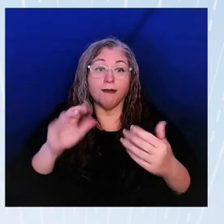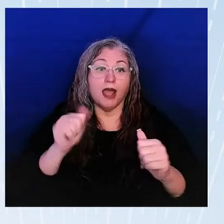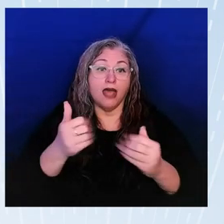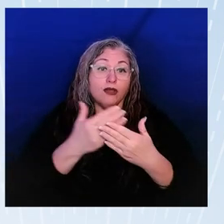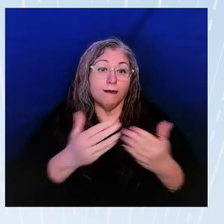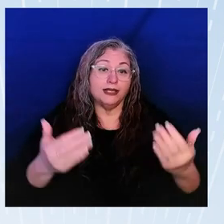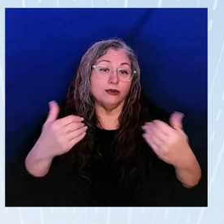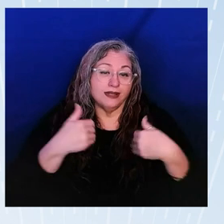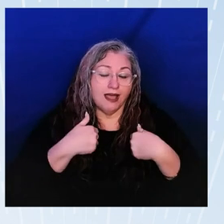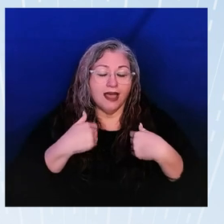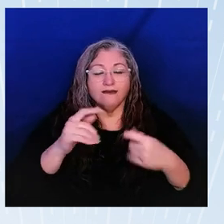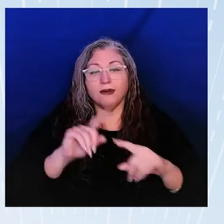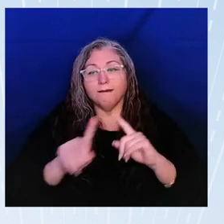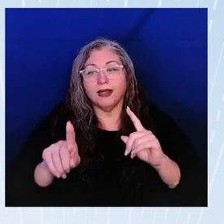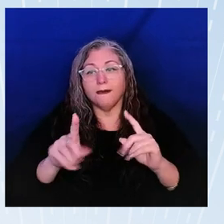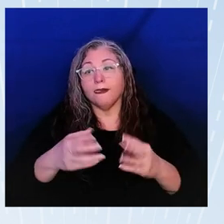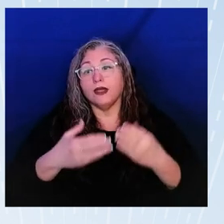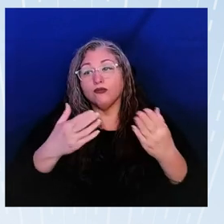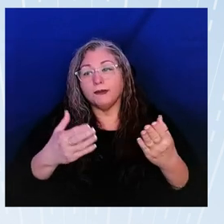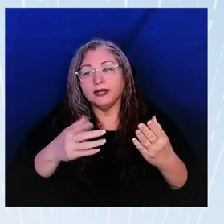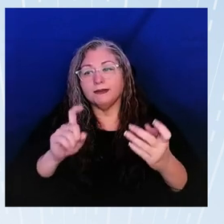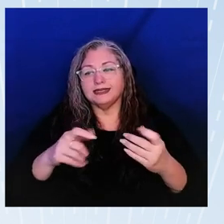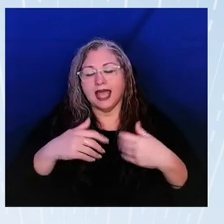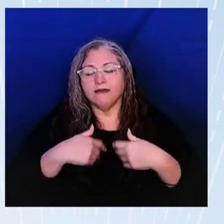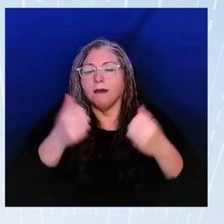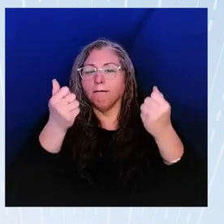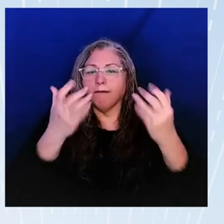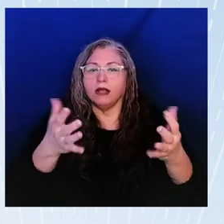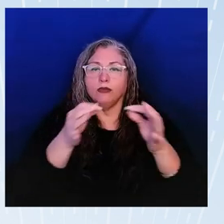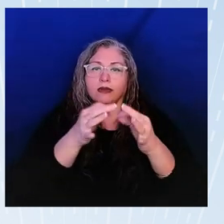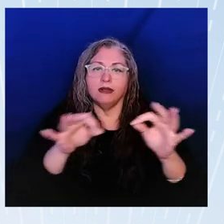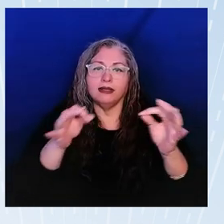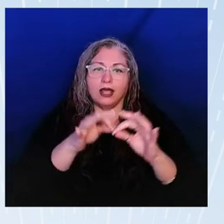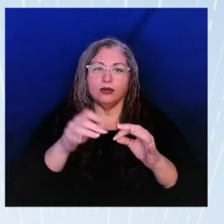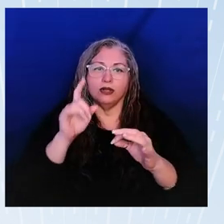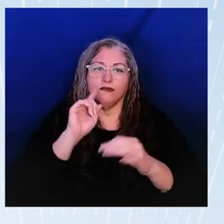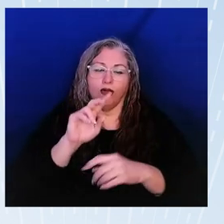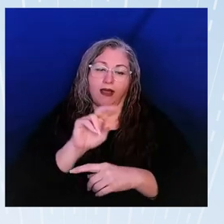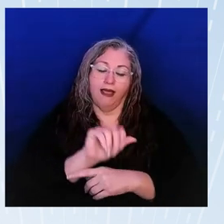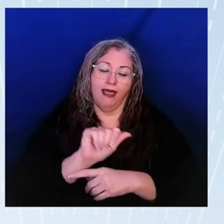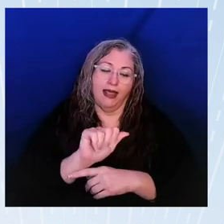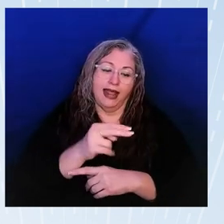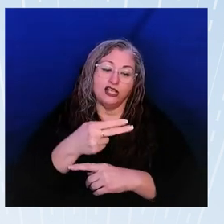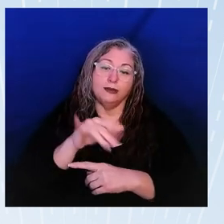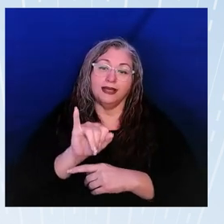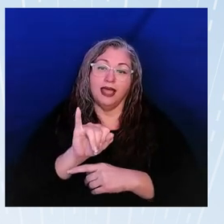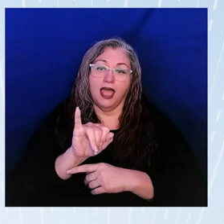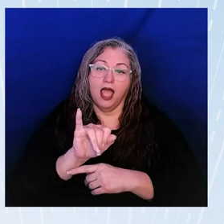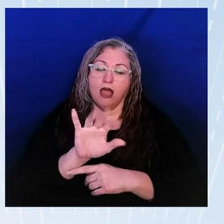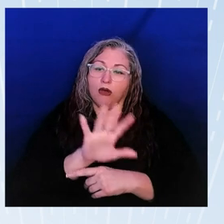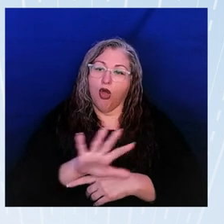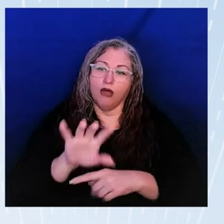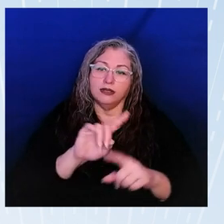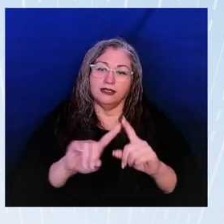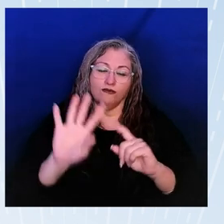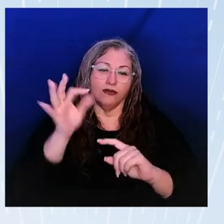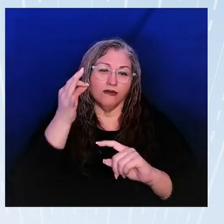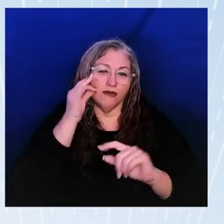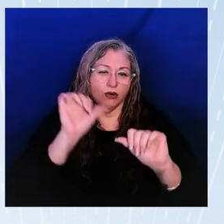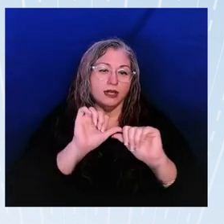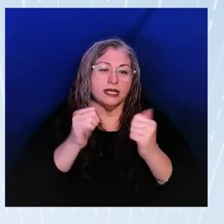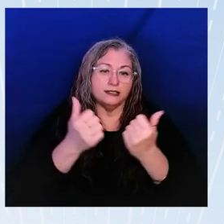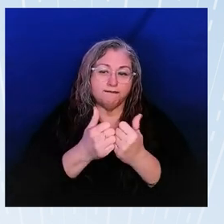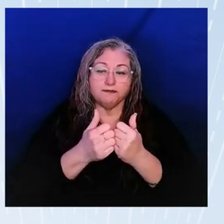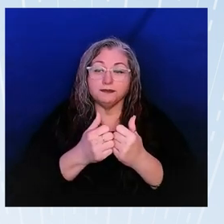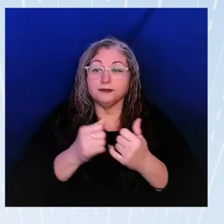but you know, our recommendations are looking at multiple languages for the AA and NHPI communities across the different federal agencies. And last